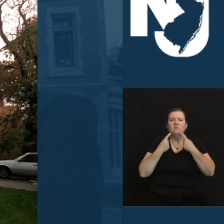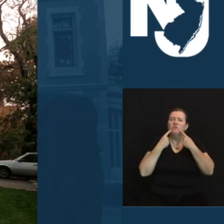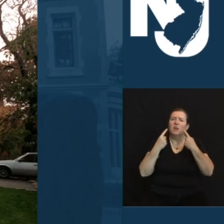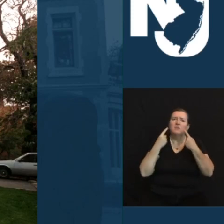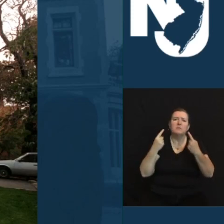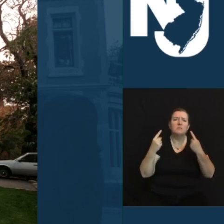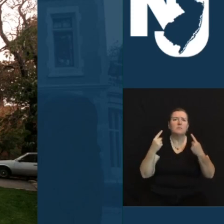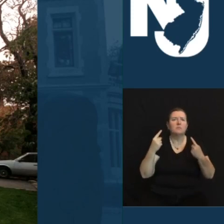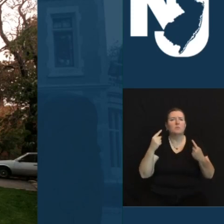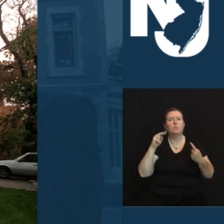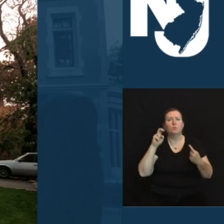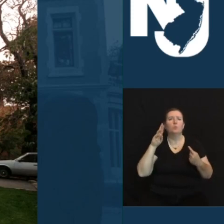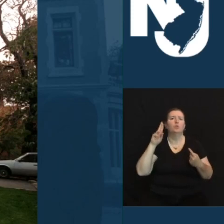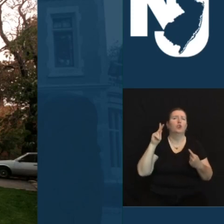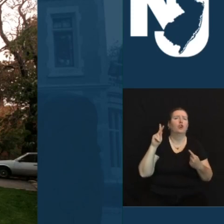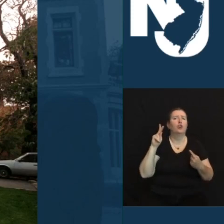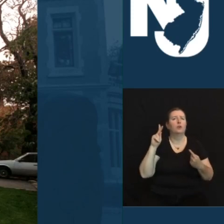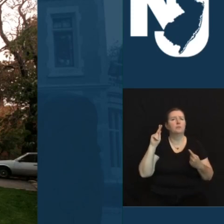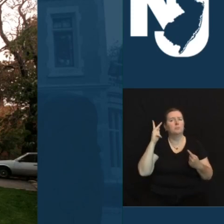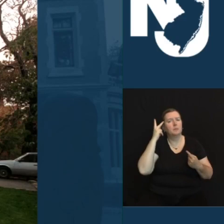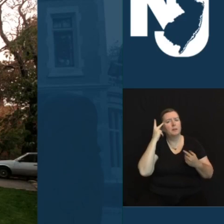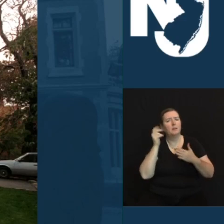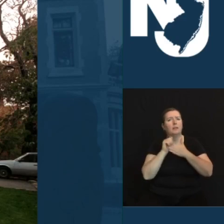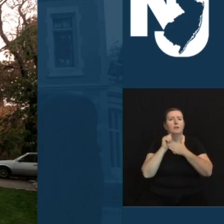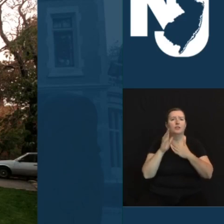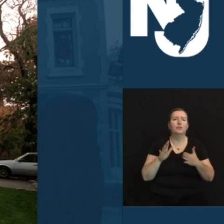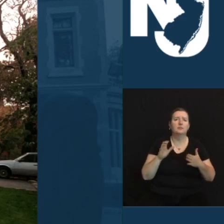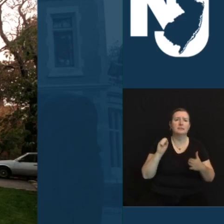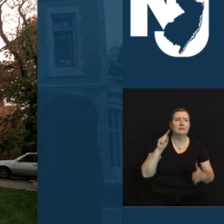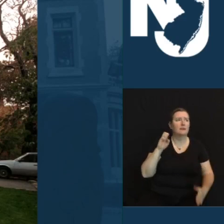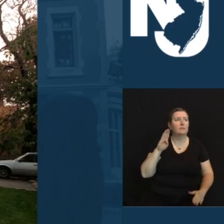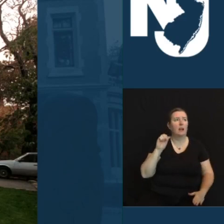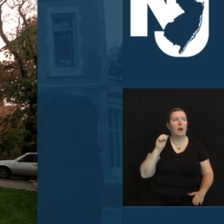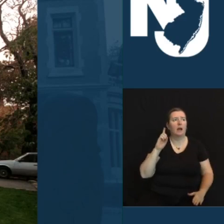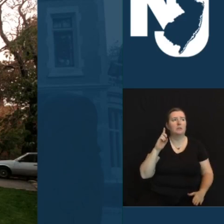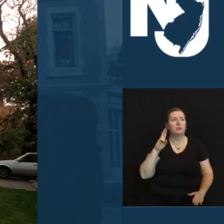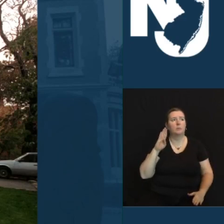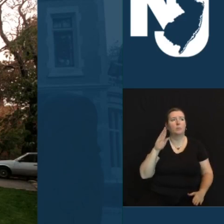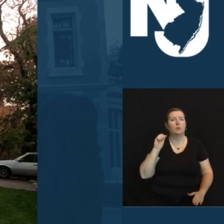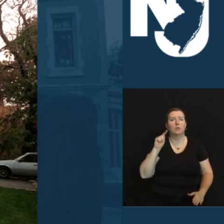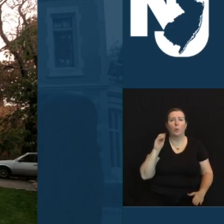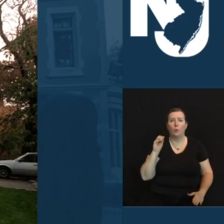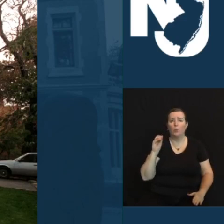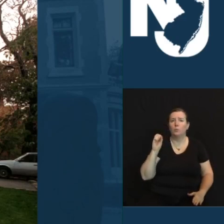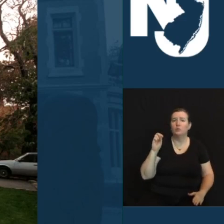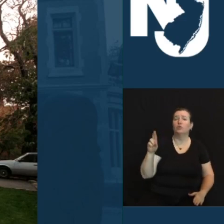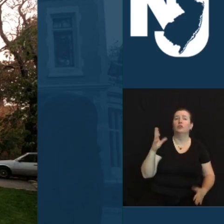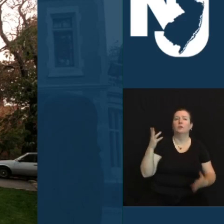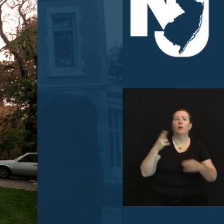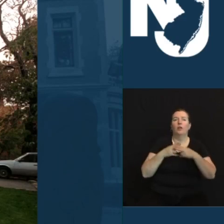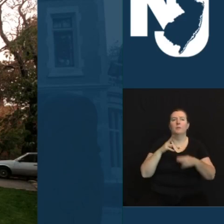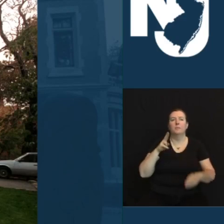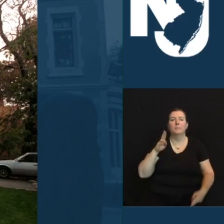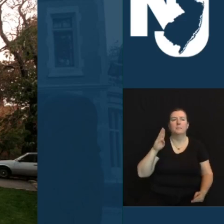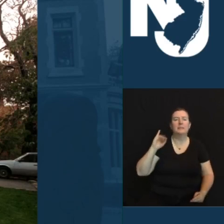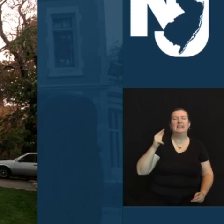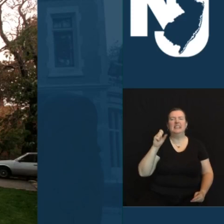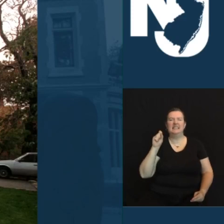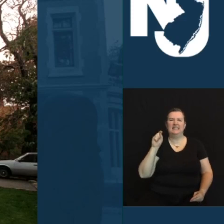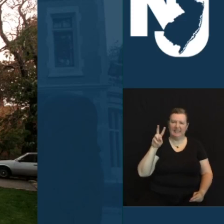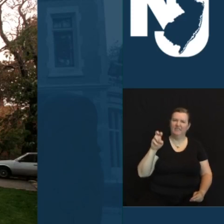iconic civic and political leader, Steve Adubato Sr. Big Steve, as he was known, was a giant in the North Ward